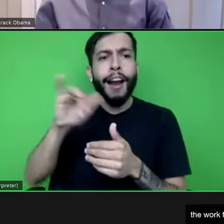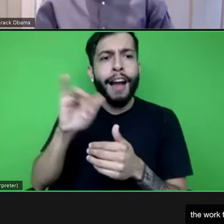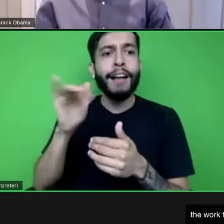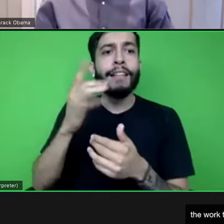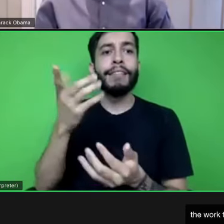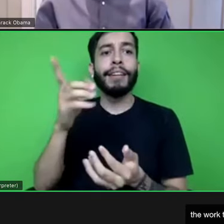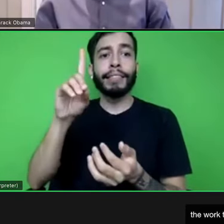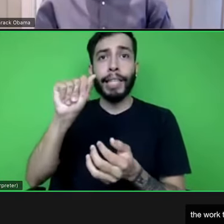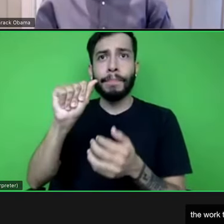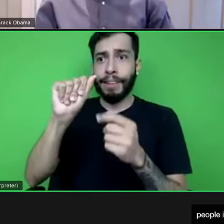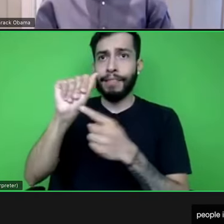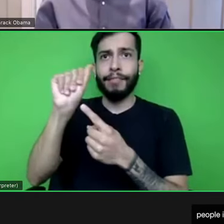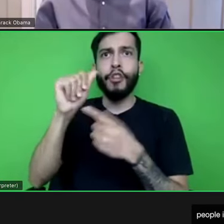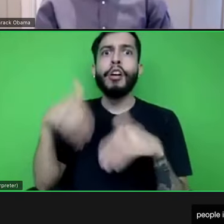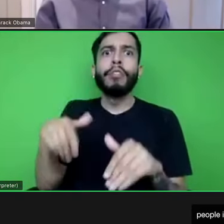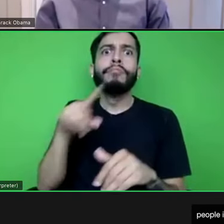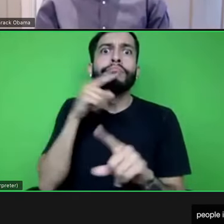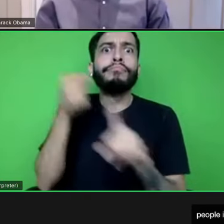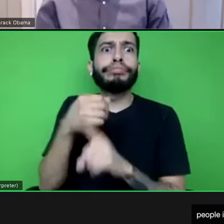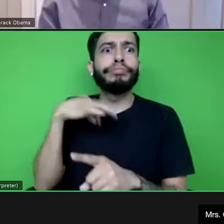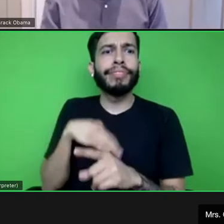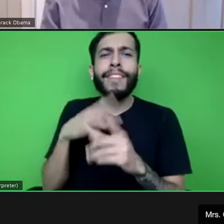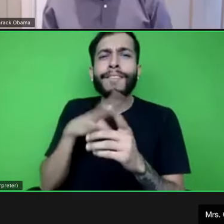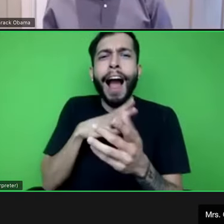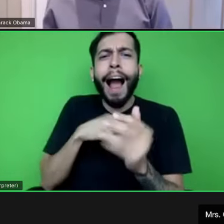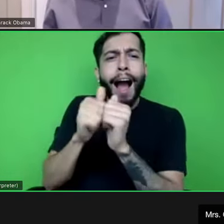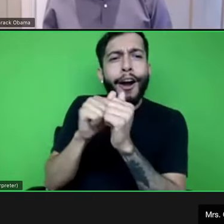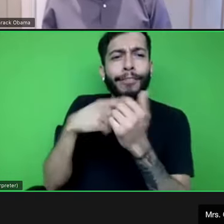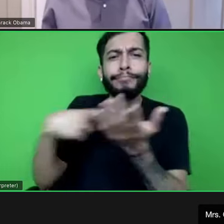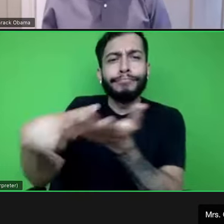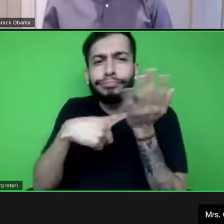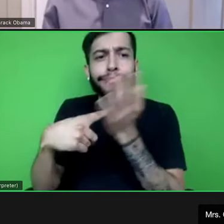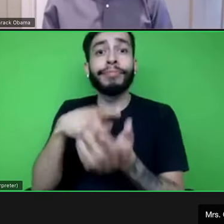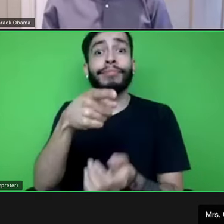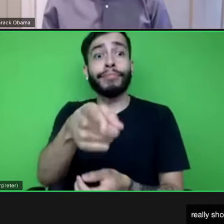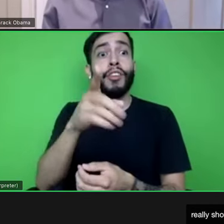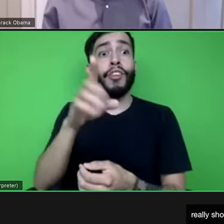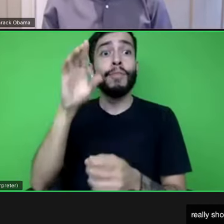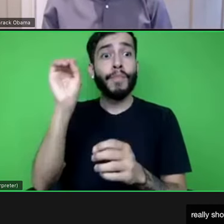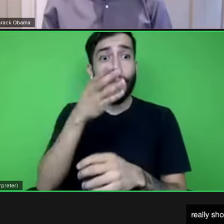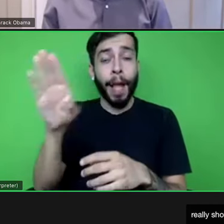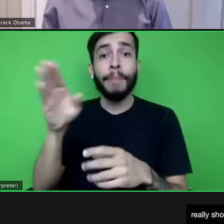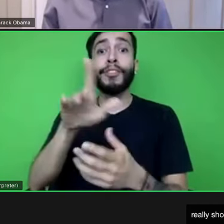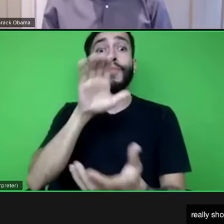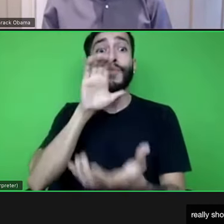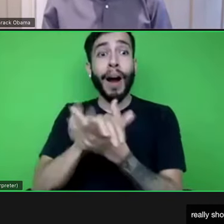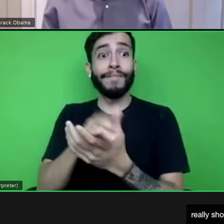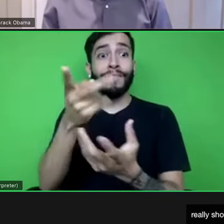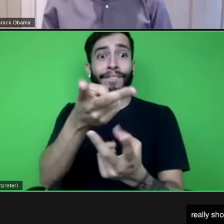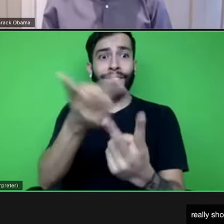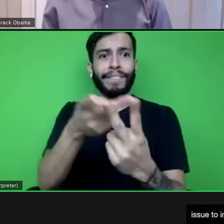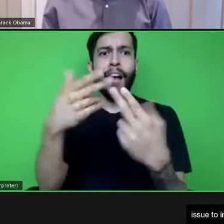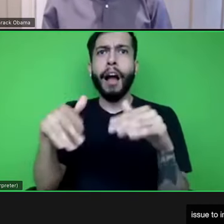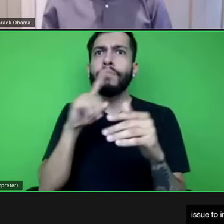position, really showing this as a critical issue to improving our society, to letting us